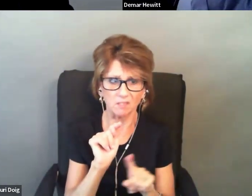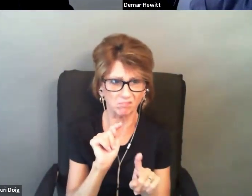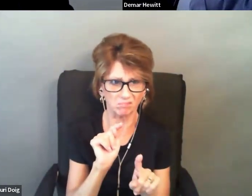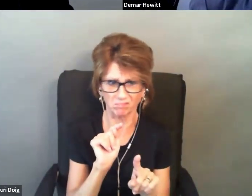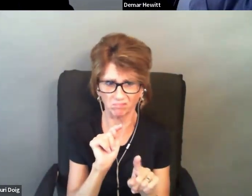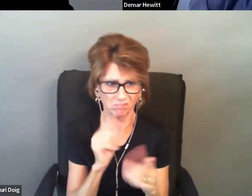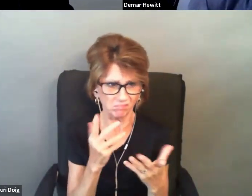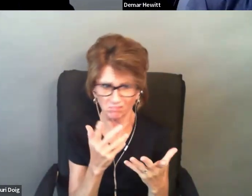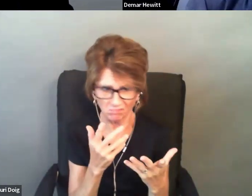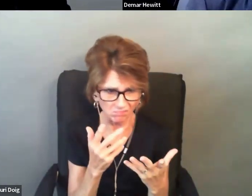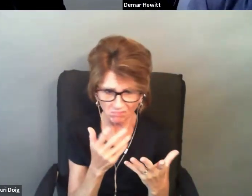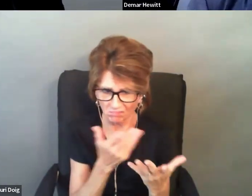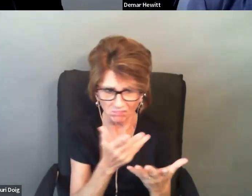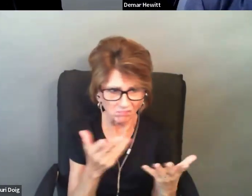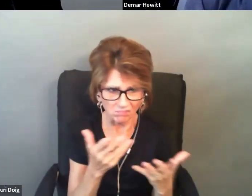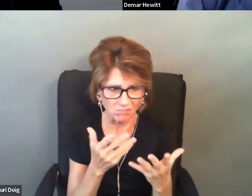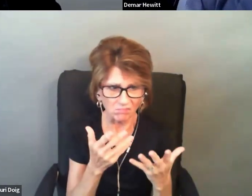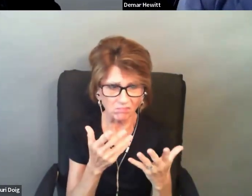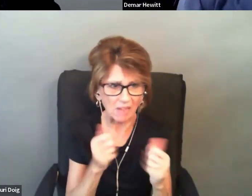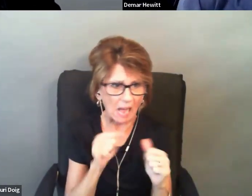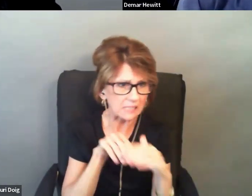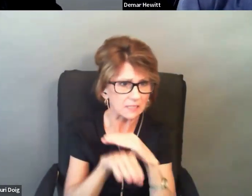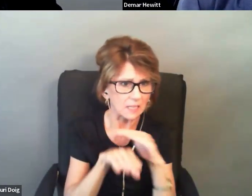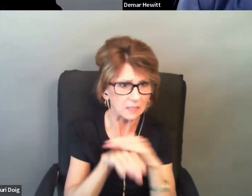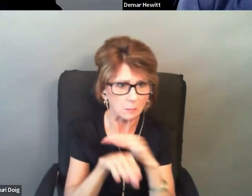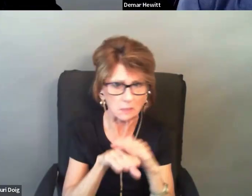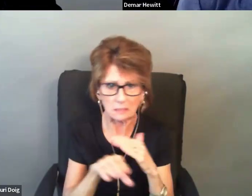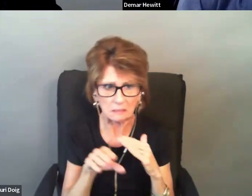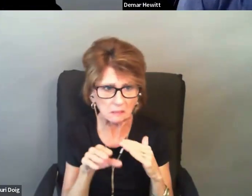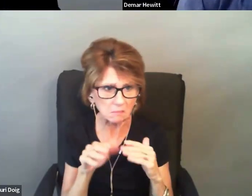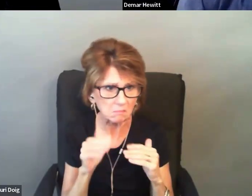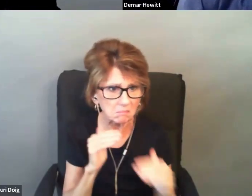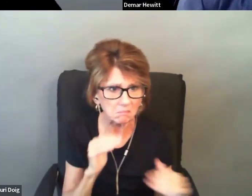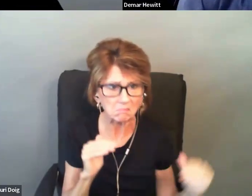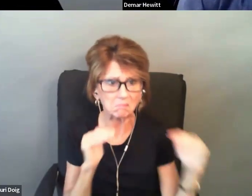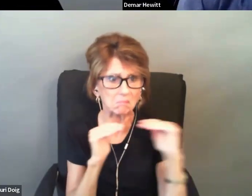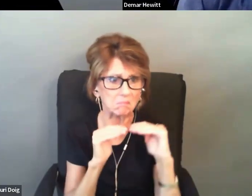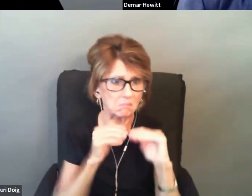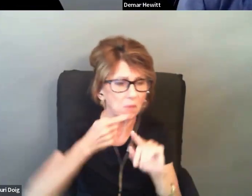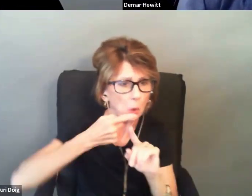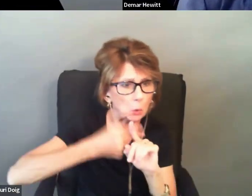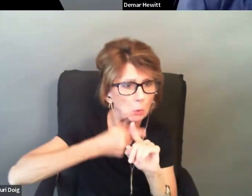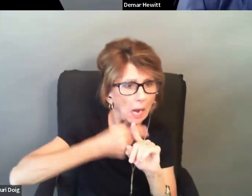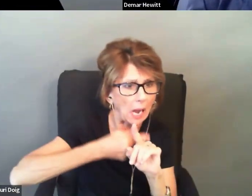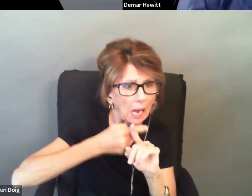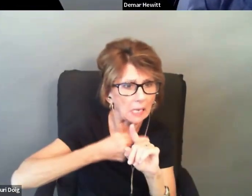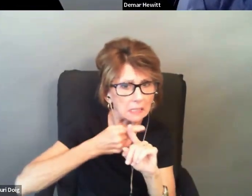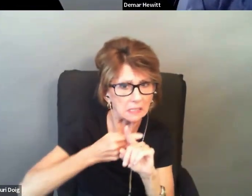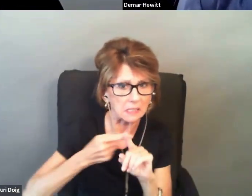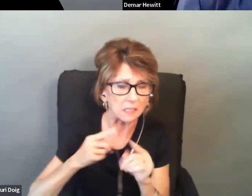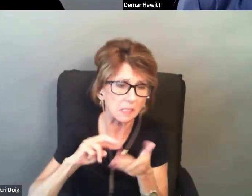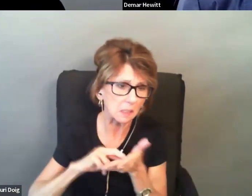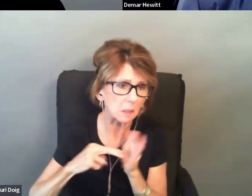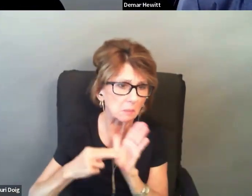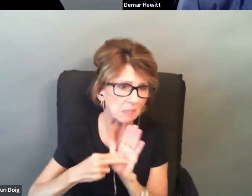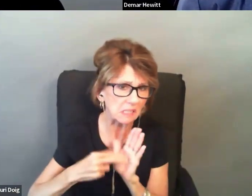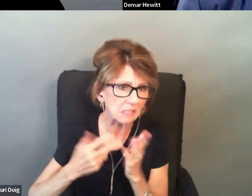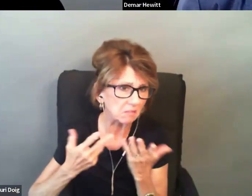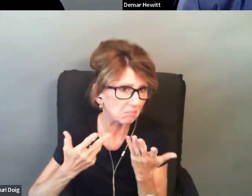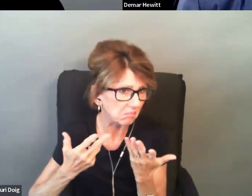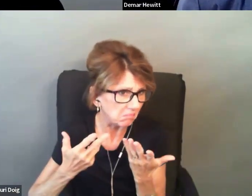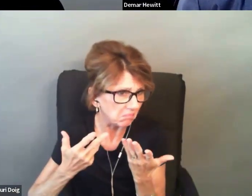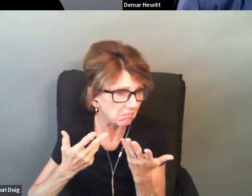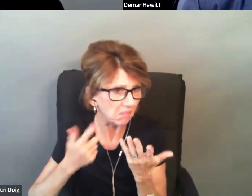the accessibility and it can still rent for the same market rent, then of course it will also support